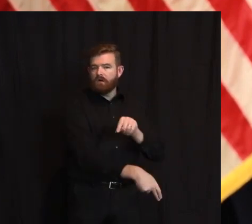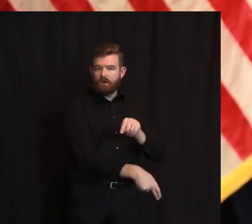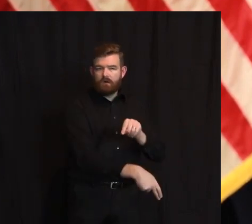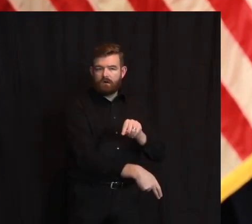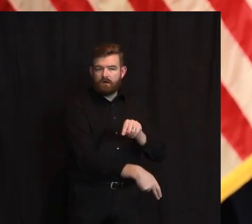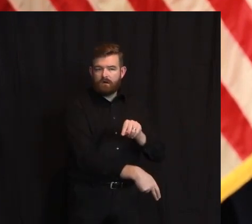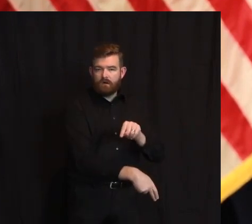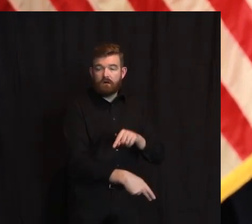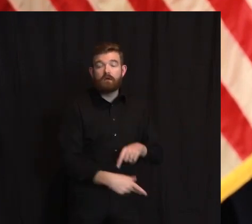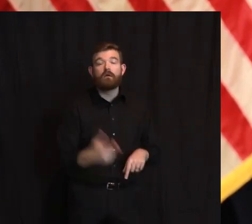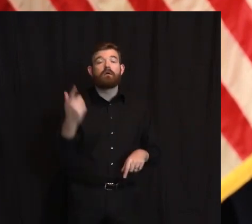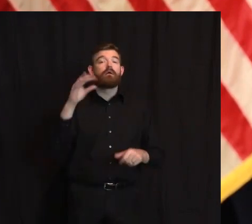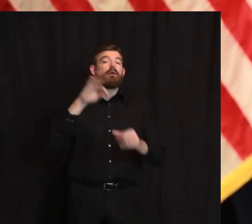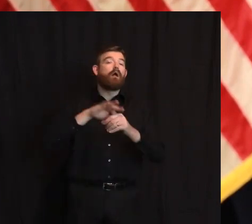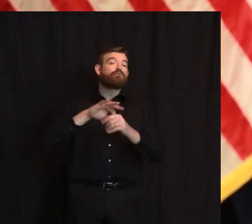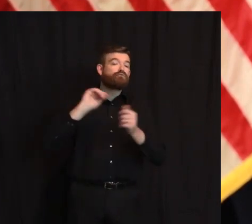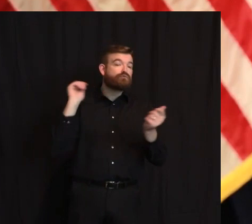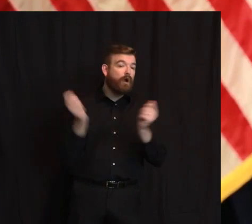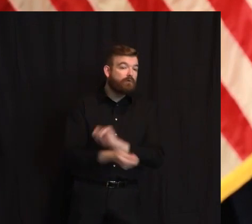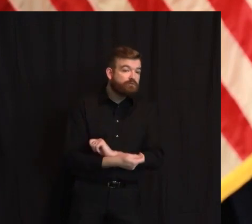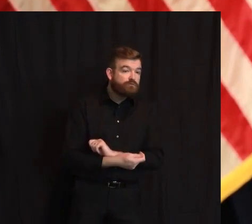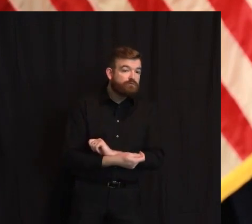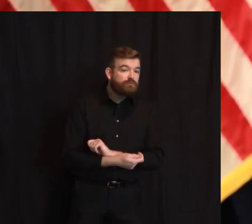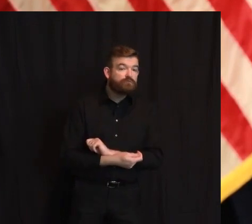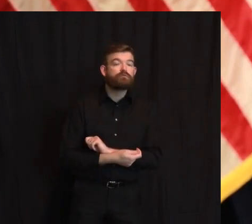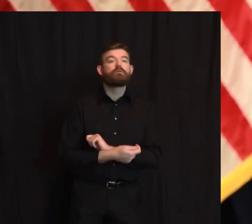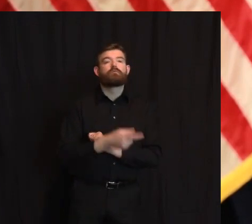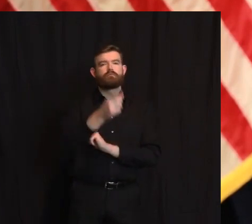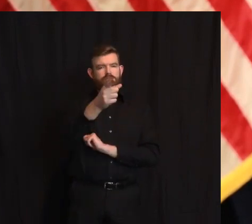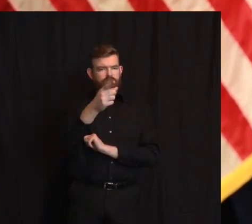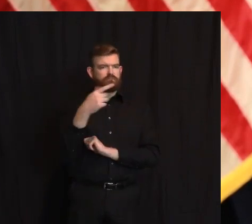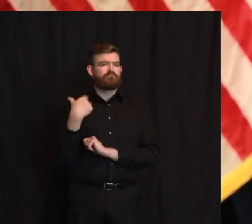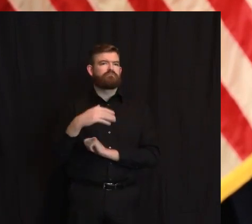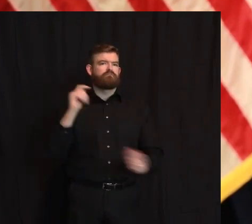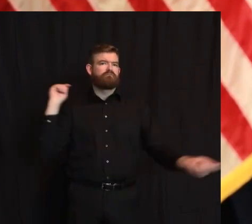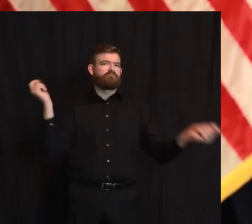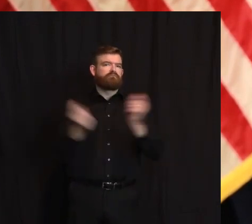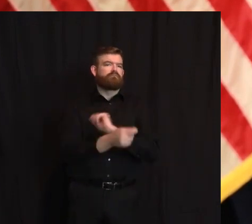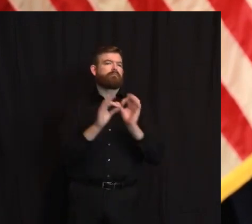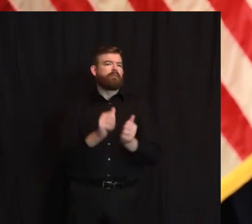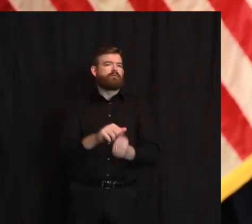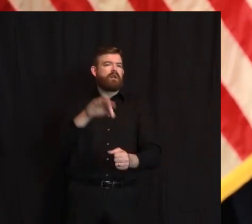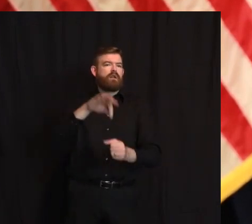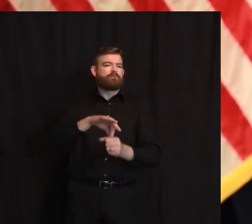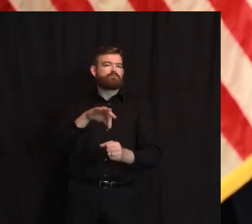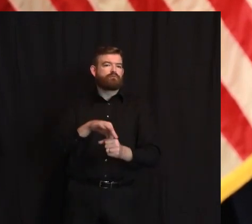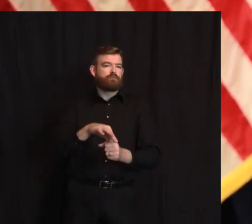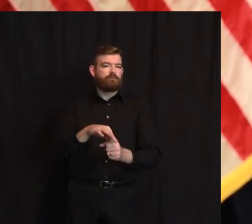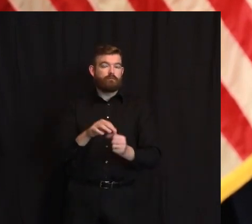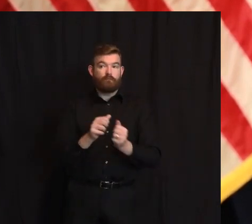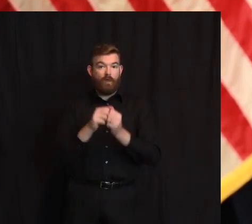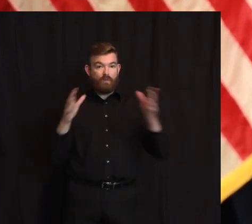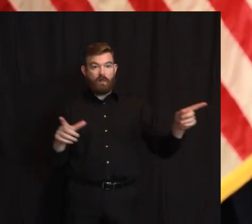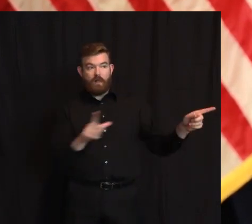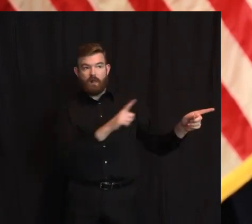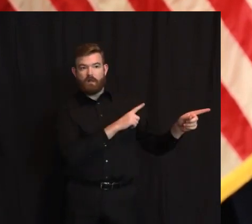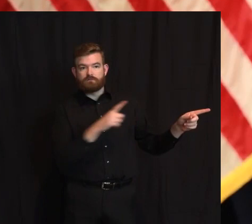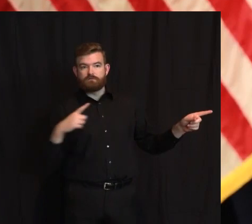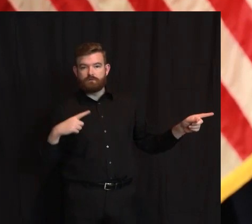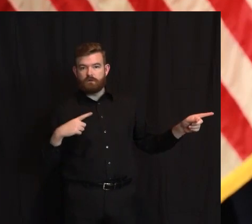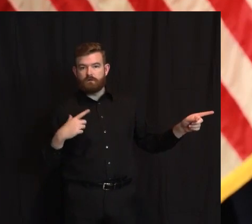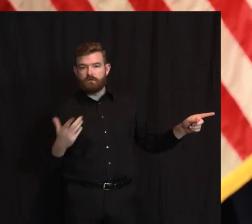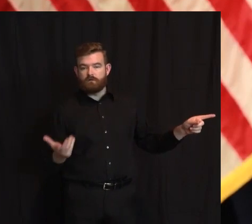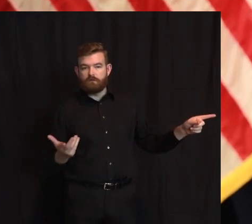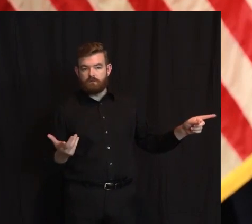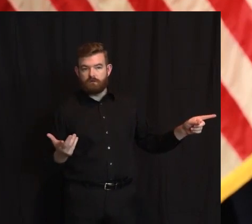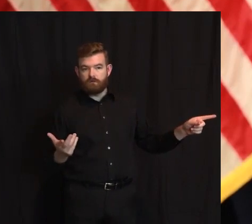very serious changes to the elections without enabling legislation, like moving the dates of elections, extending terms of Board of